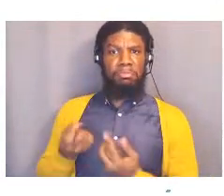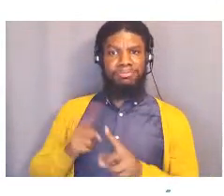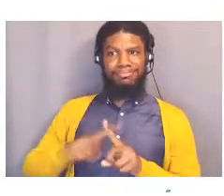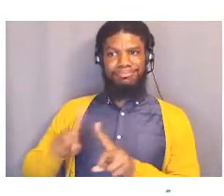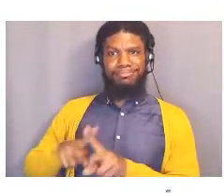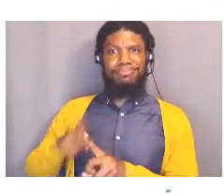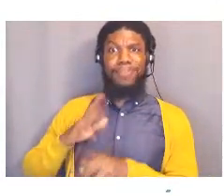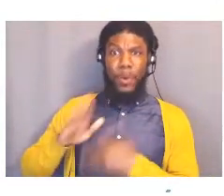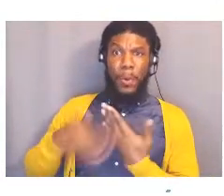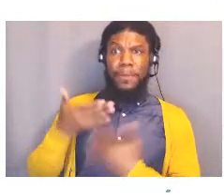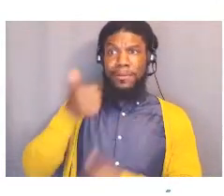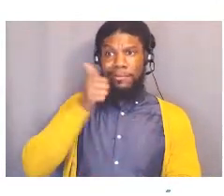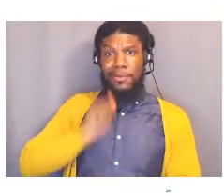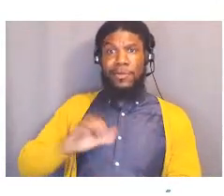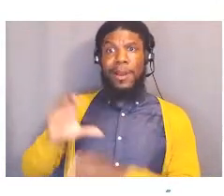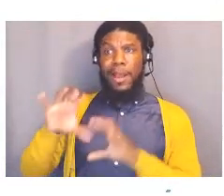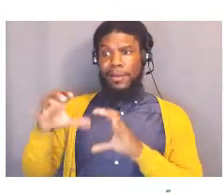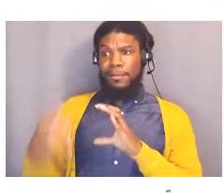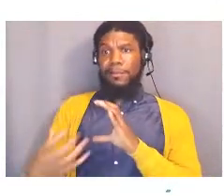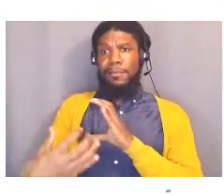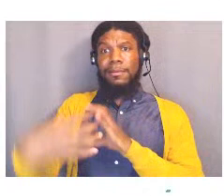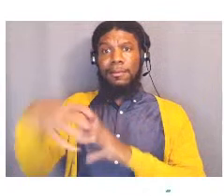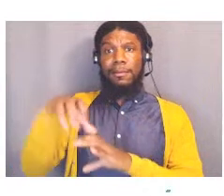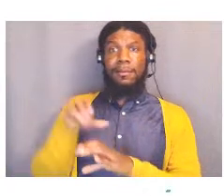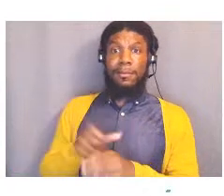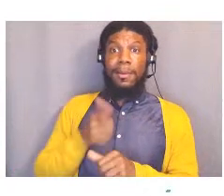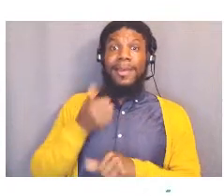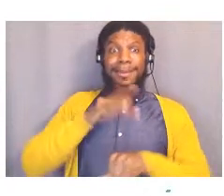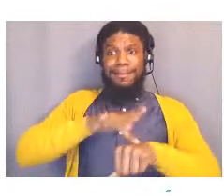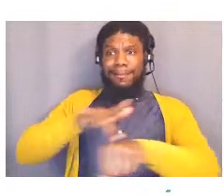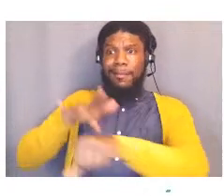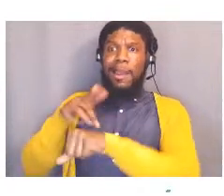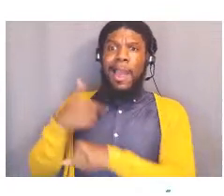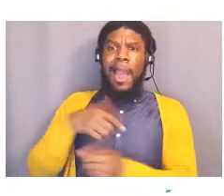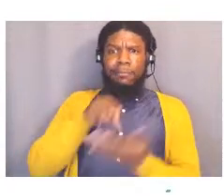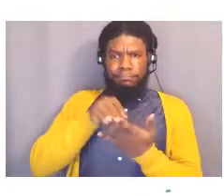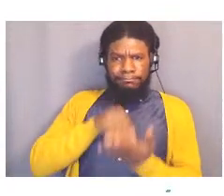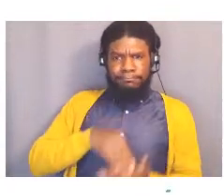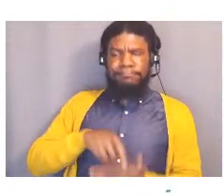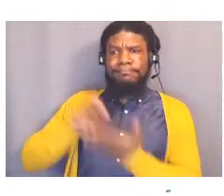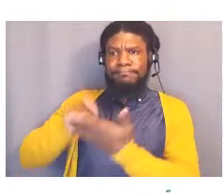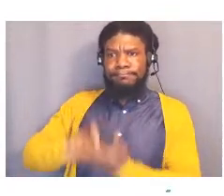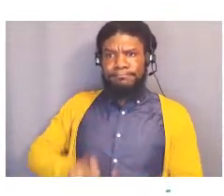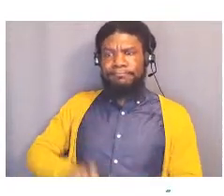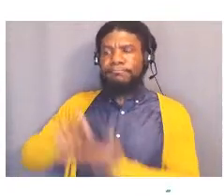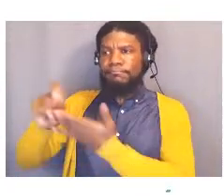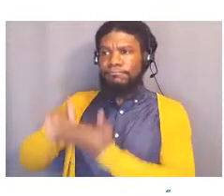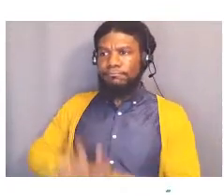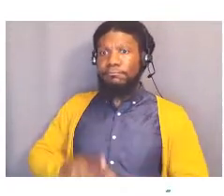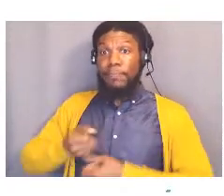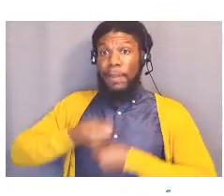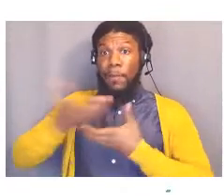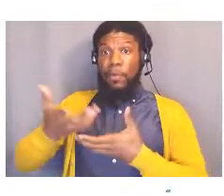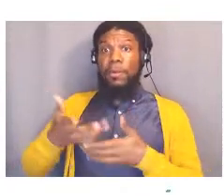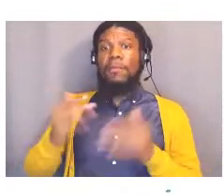every time writing down those experiences and creating poems. This next poem